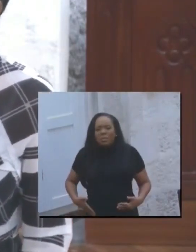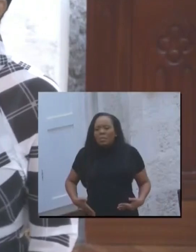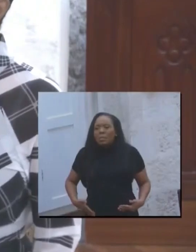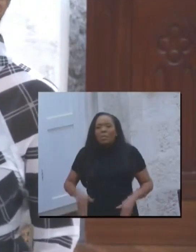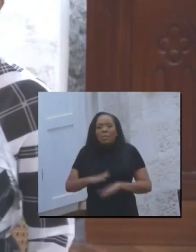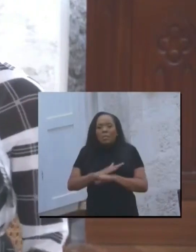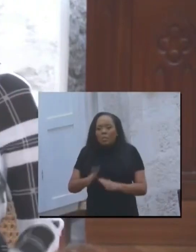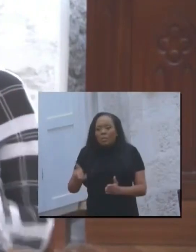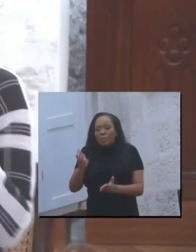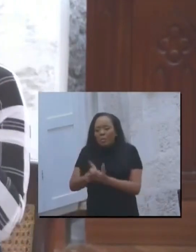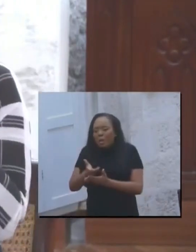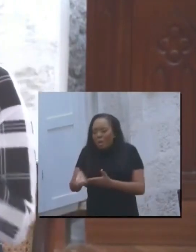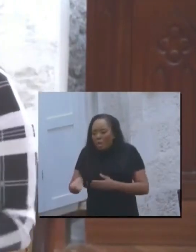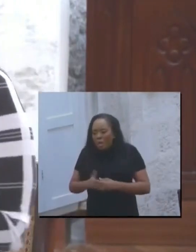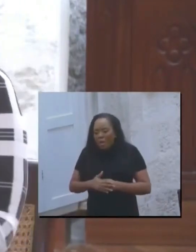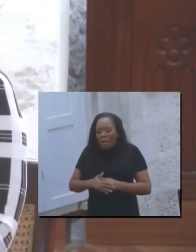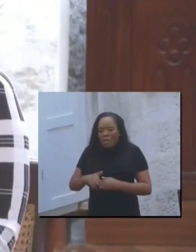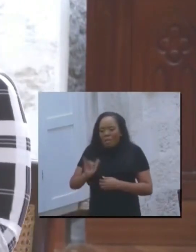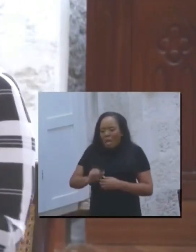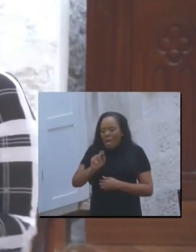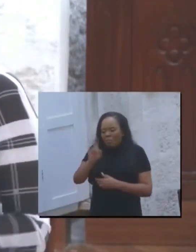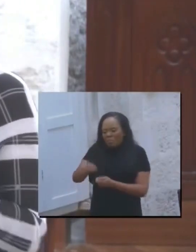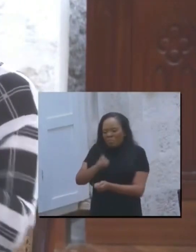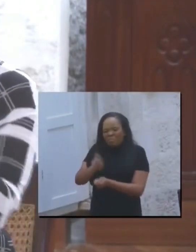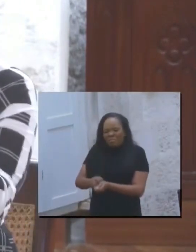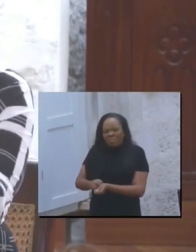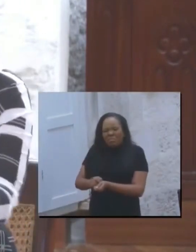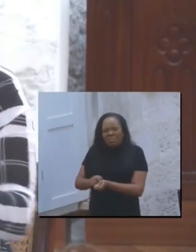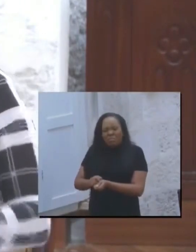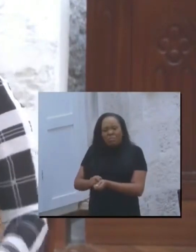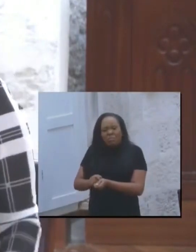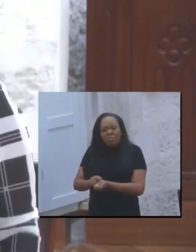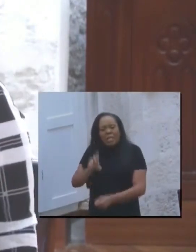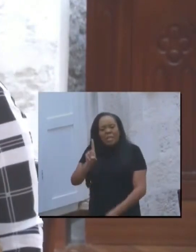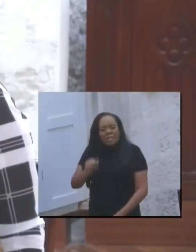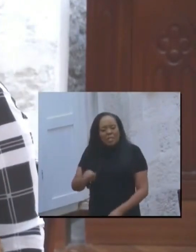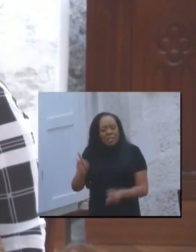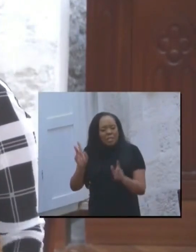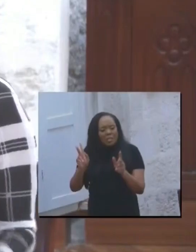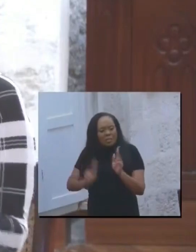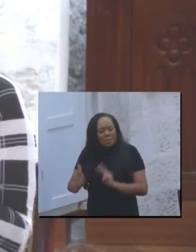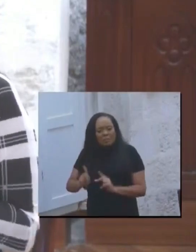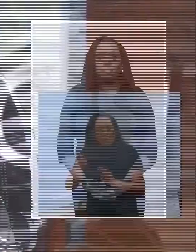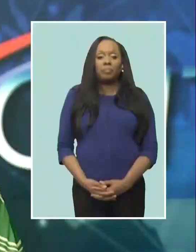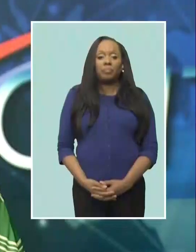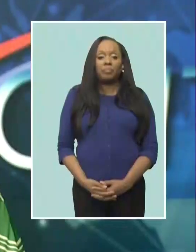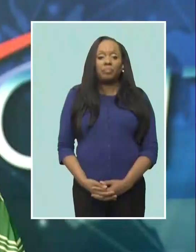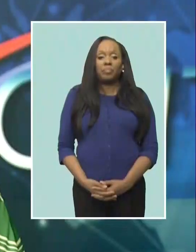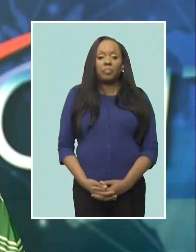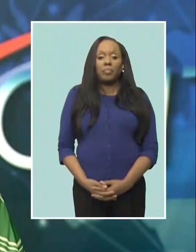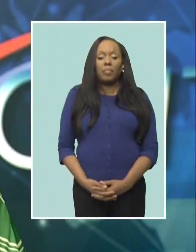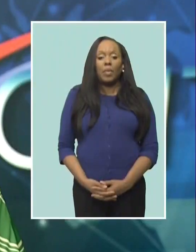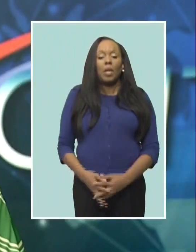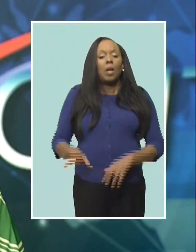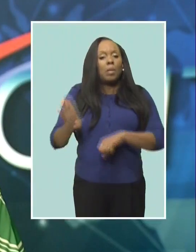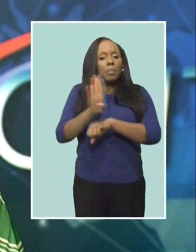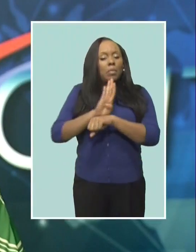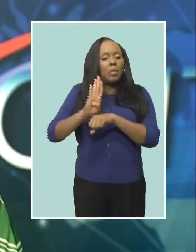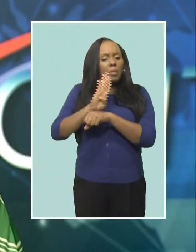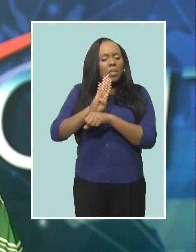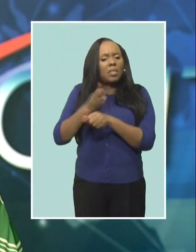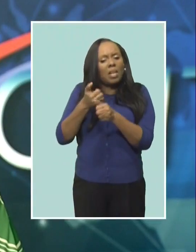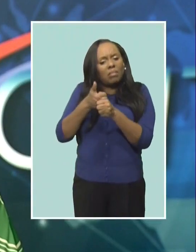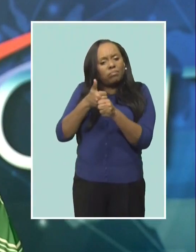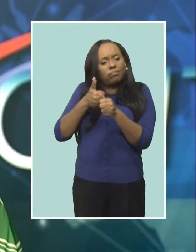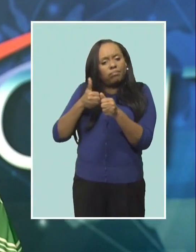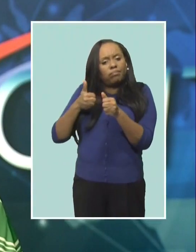having to park in a space that is specifically reserved for a person who needs the access. Well, even though slightly